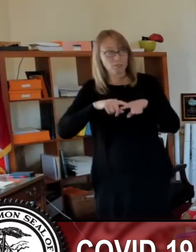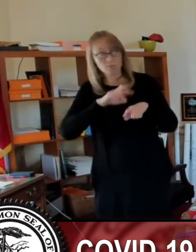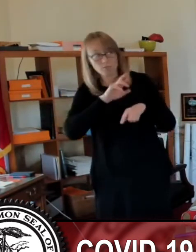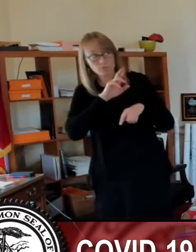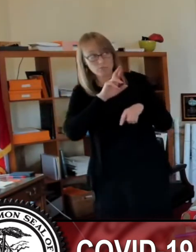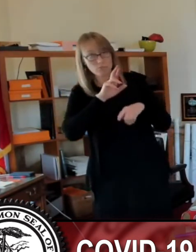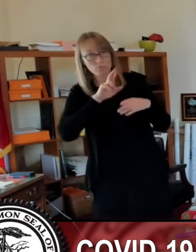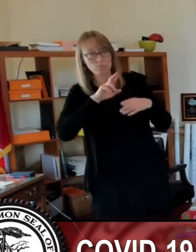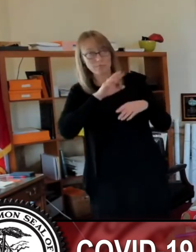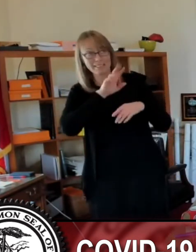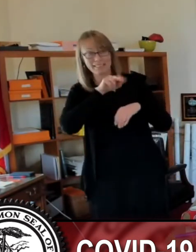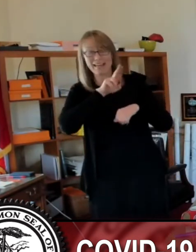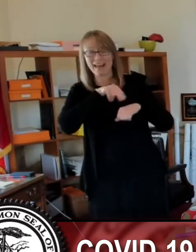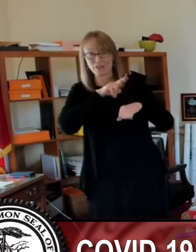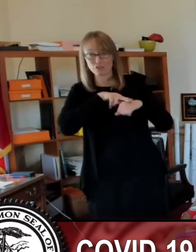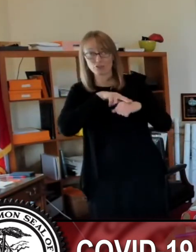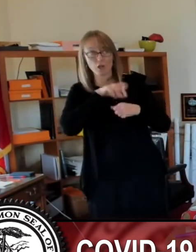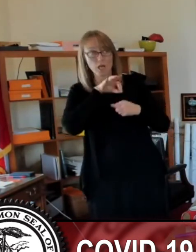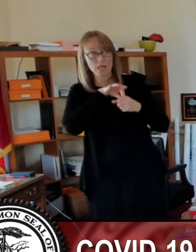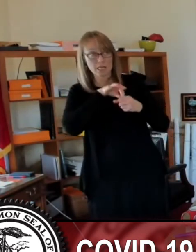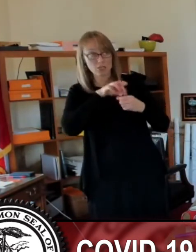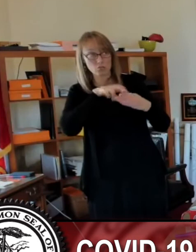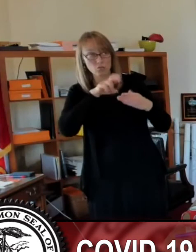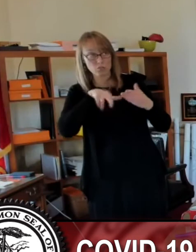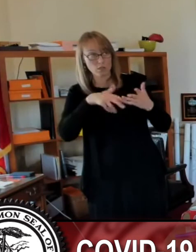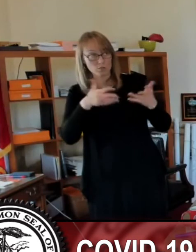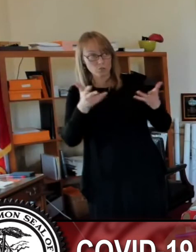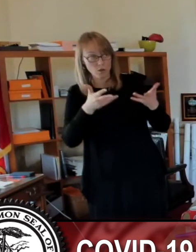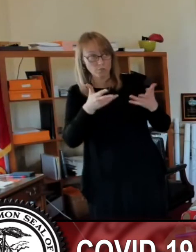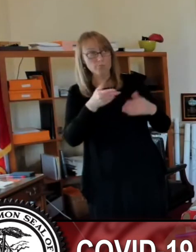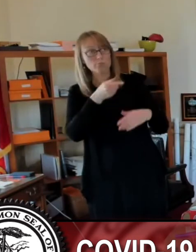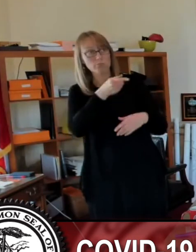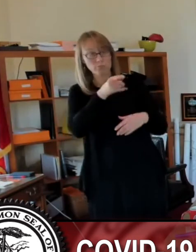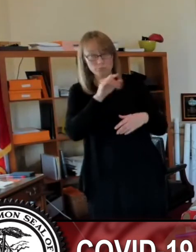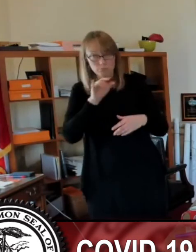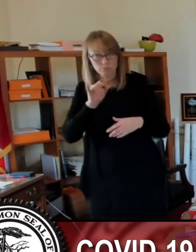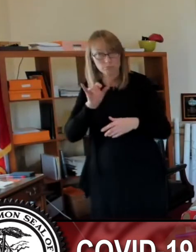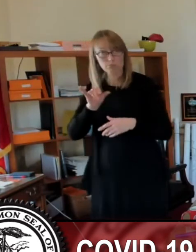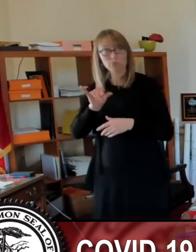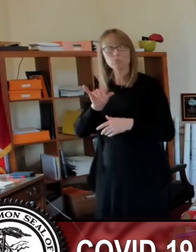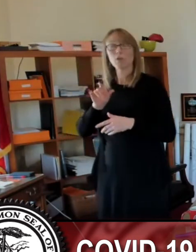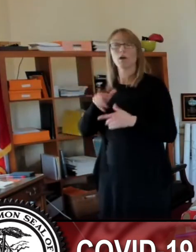election. We don't expect